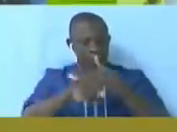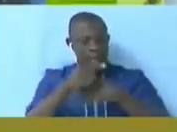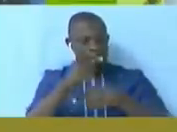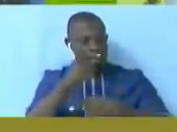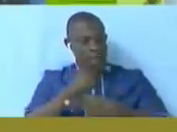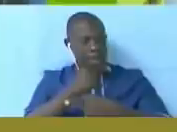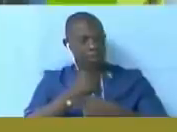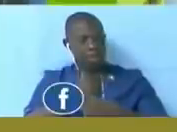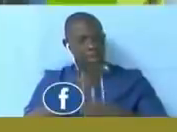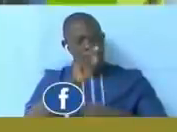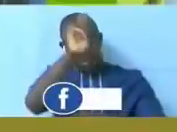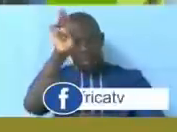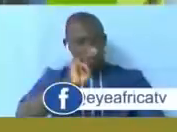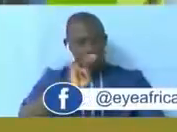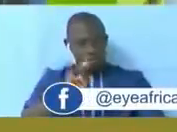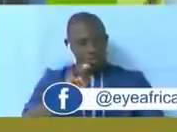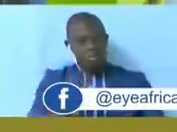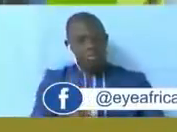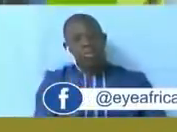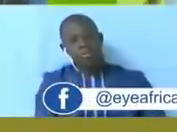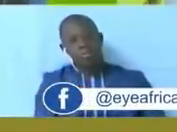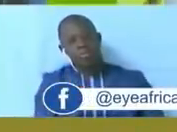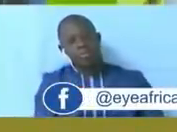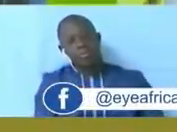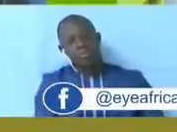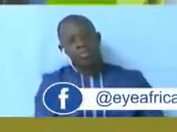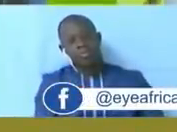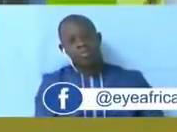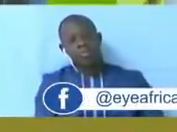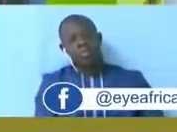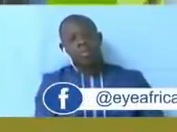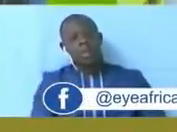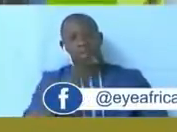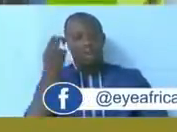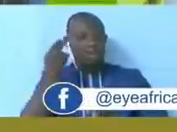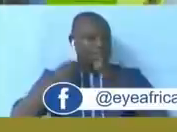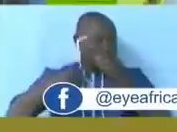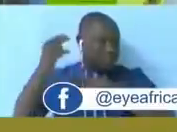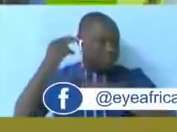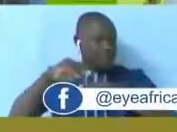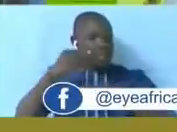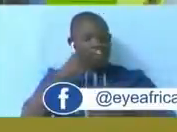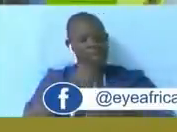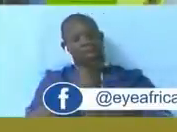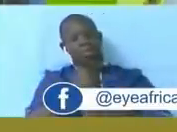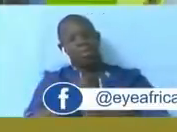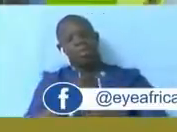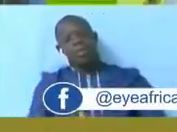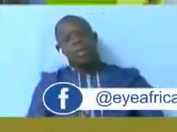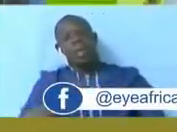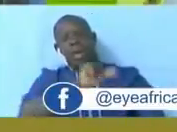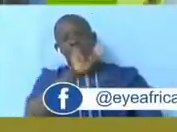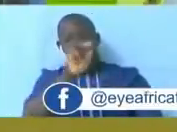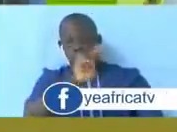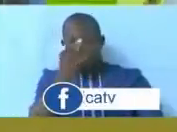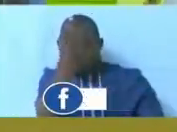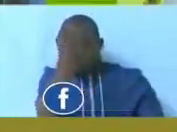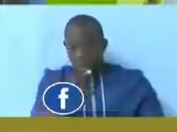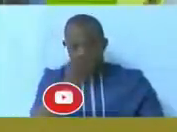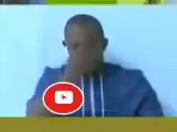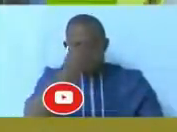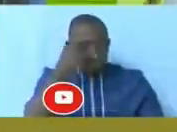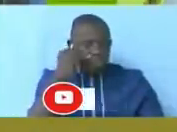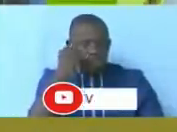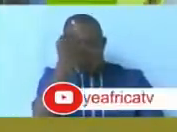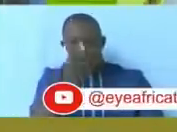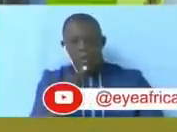In our entire history. And not only drugs. They also